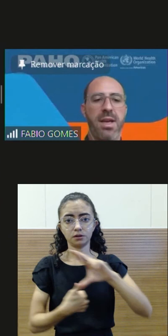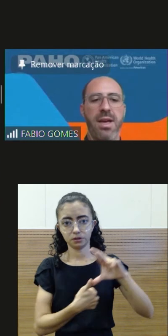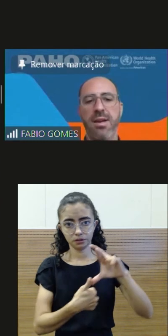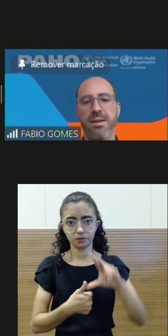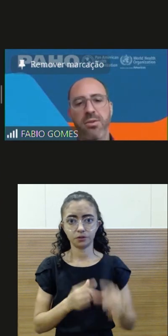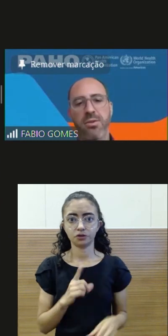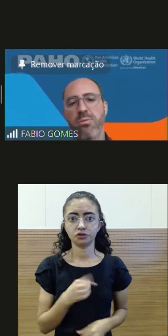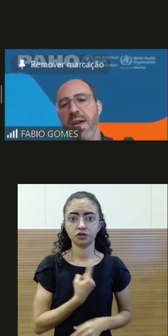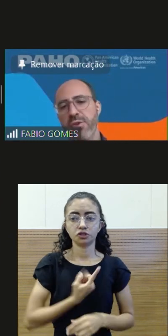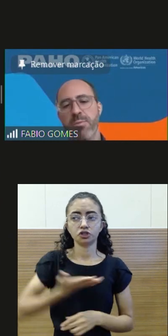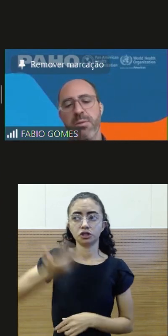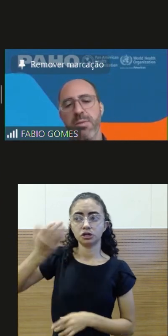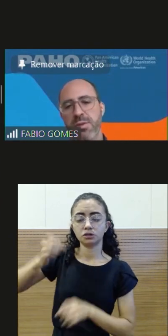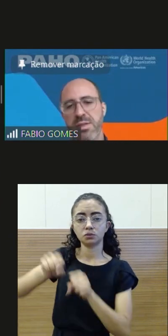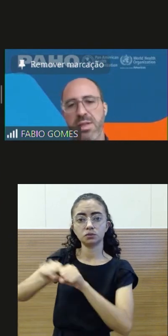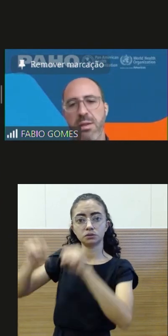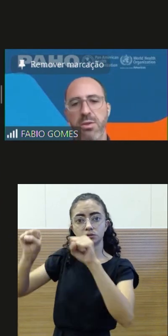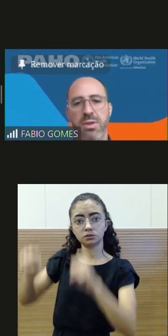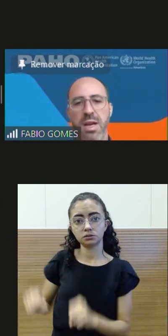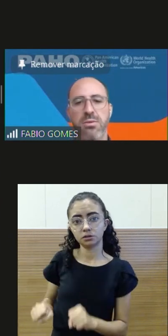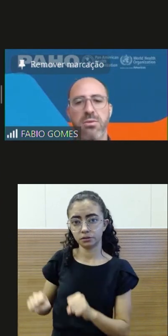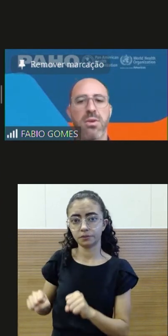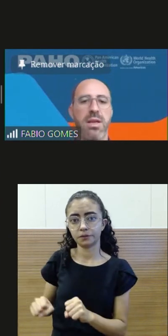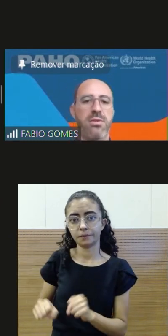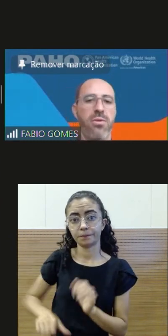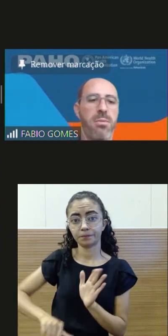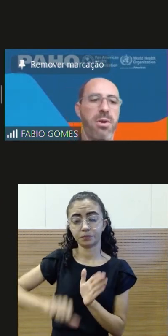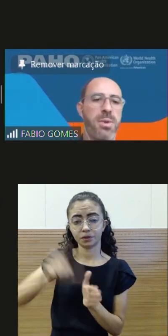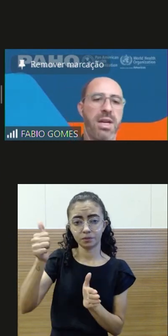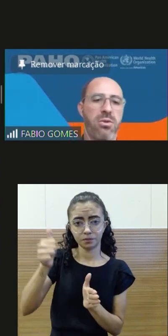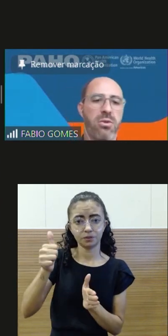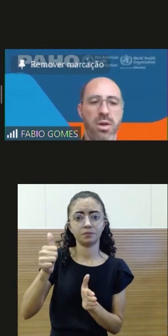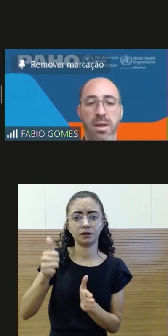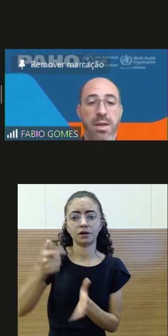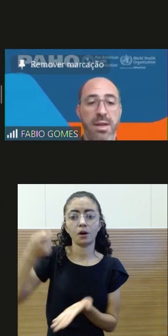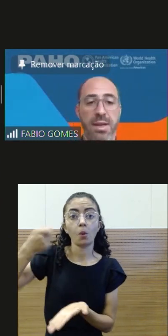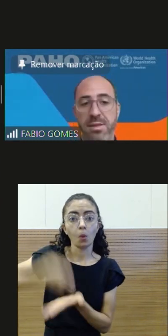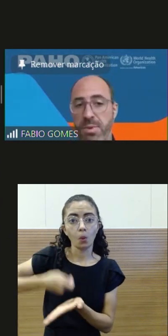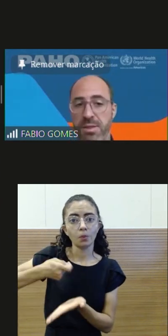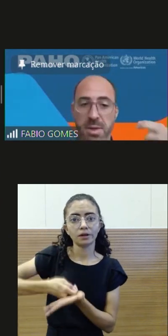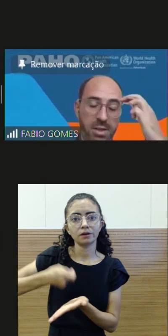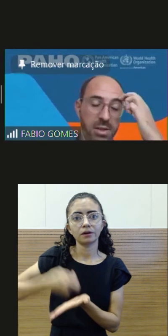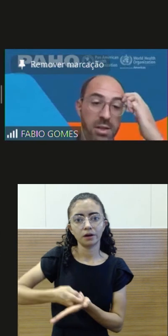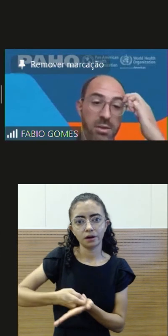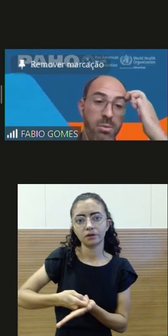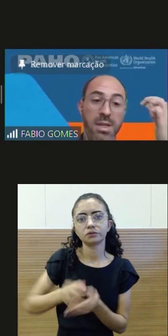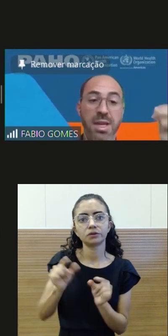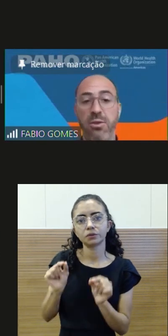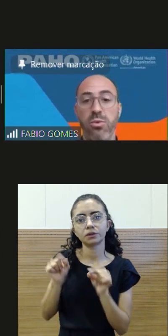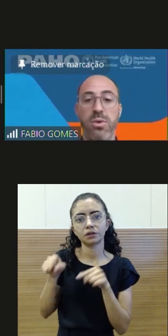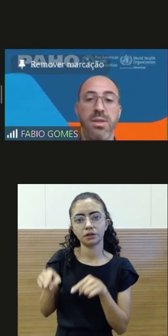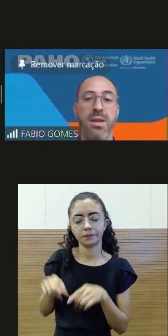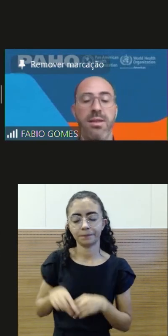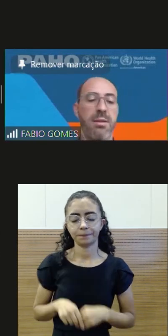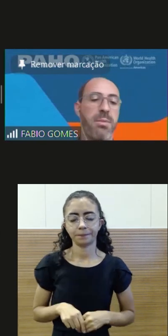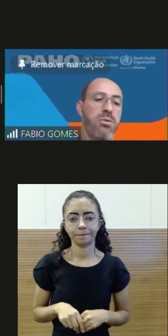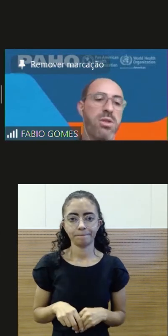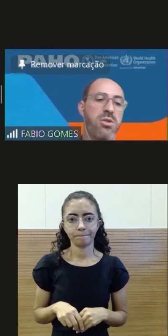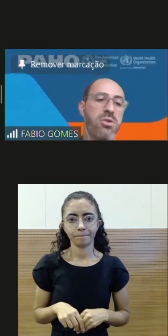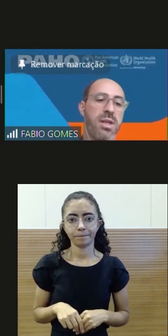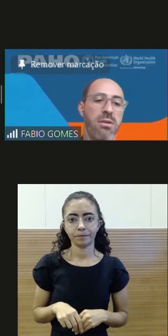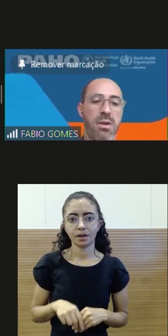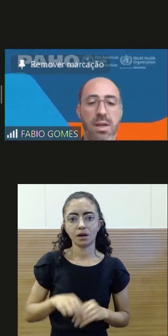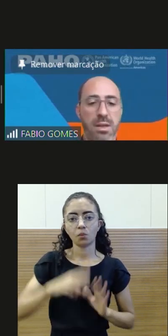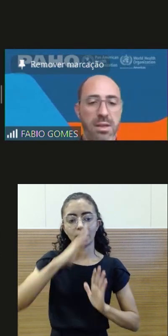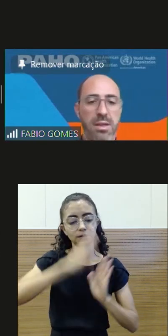and Caribbean to go from a system first in Mexico, which was